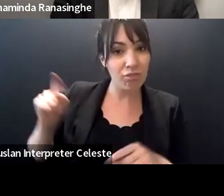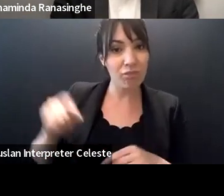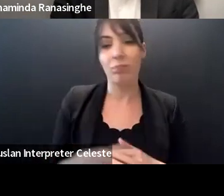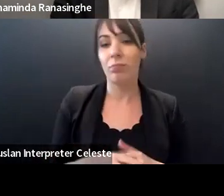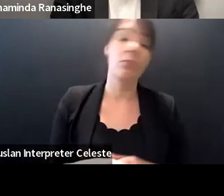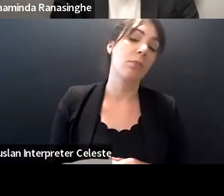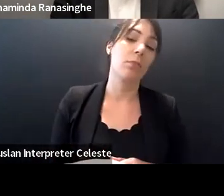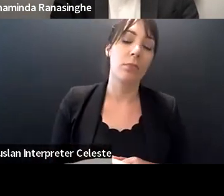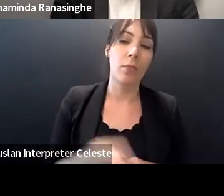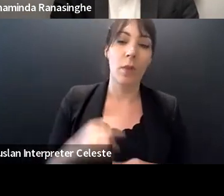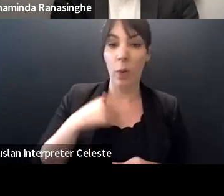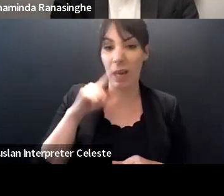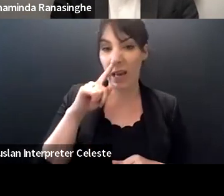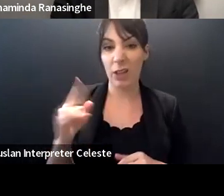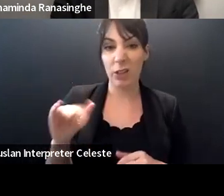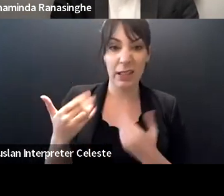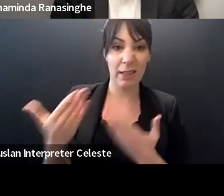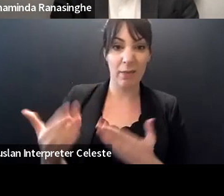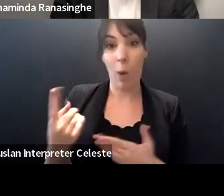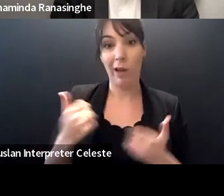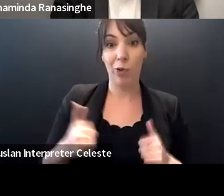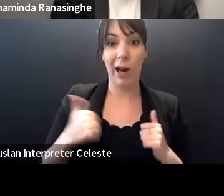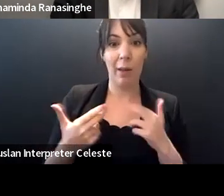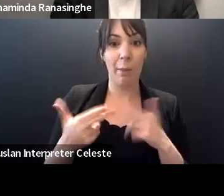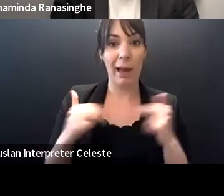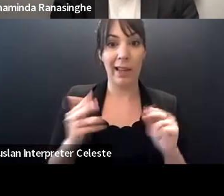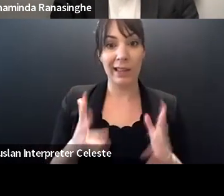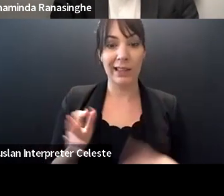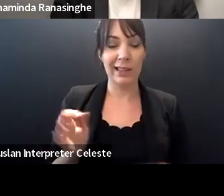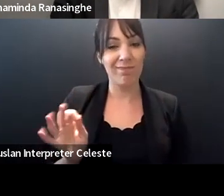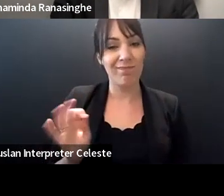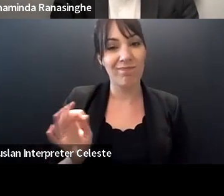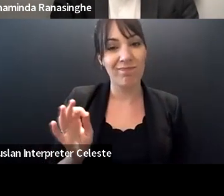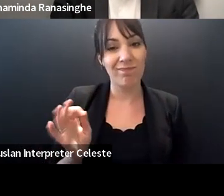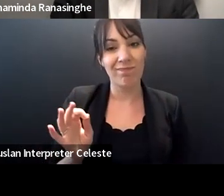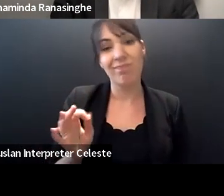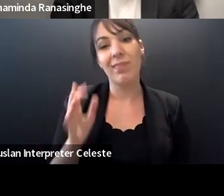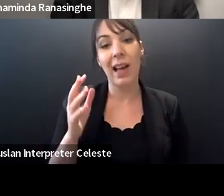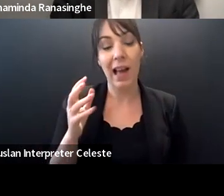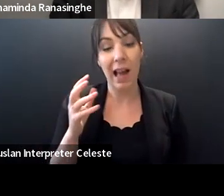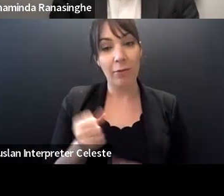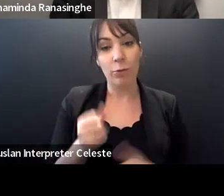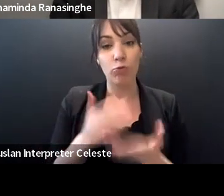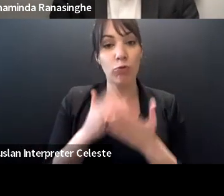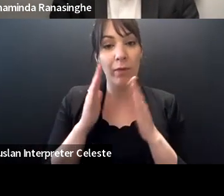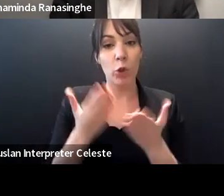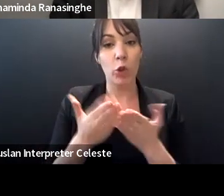the training program. Go do that. And now we're covering this. It isn't a checkbox mentality. It's a cultural change that we need.